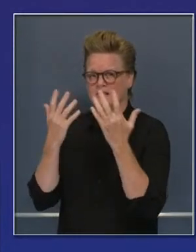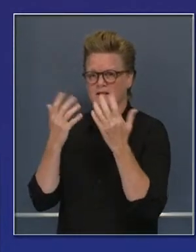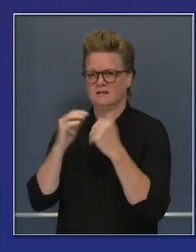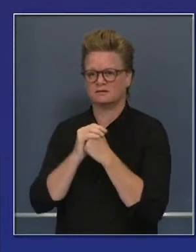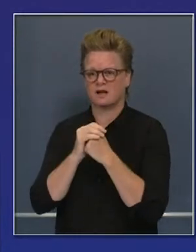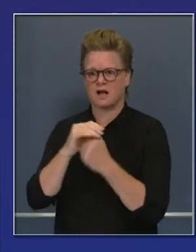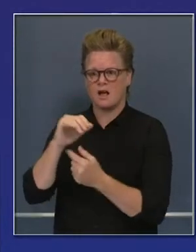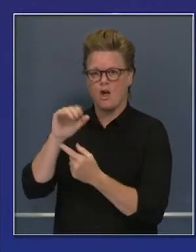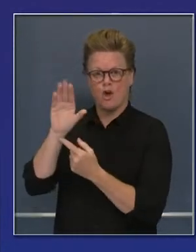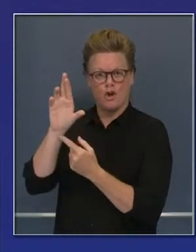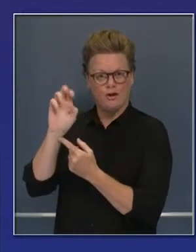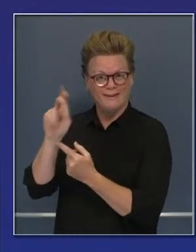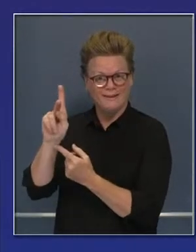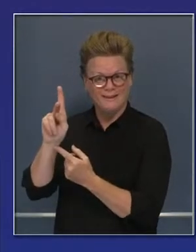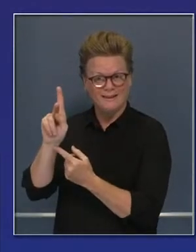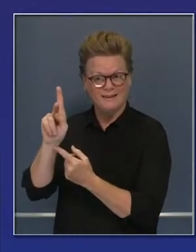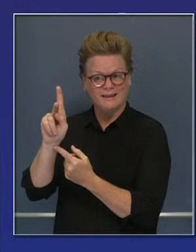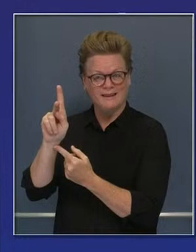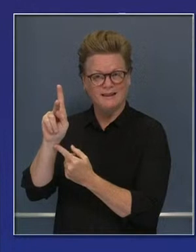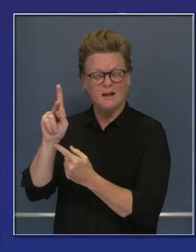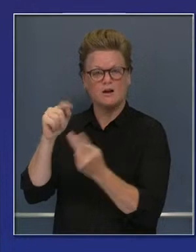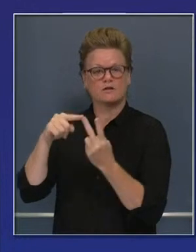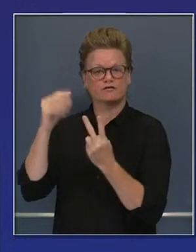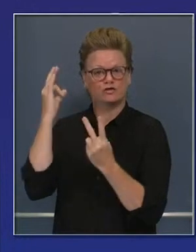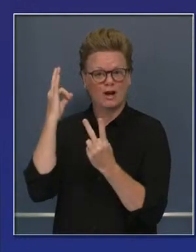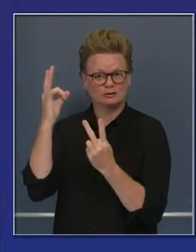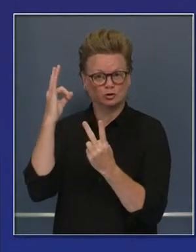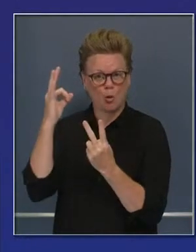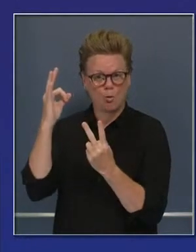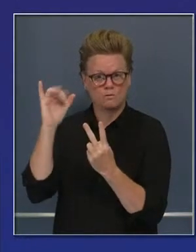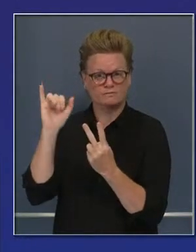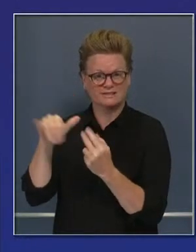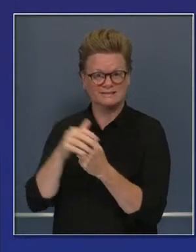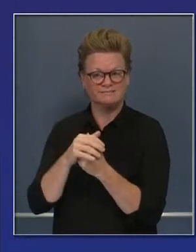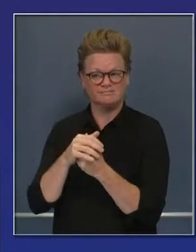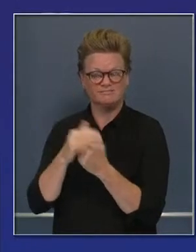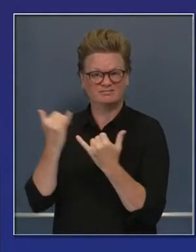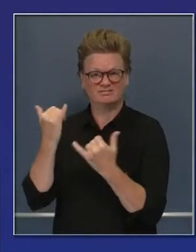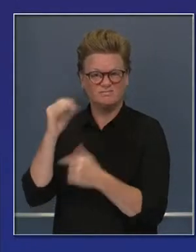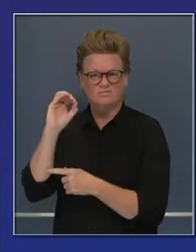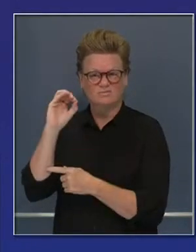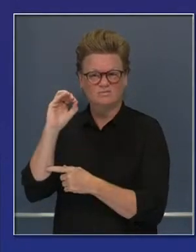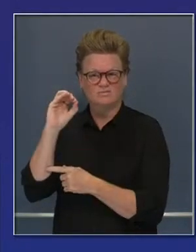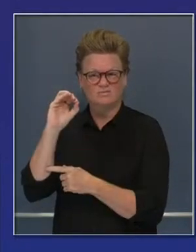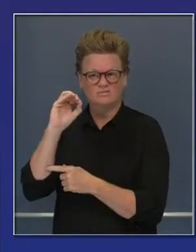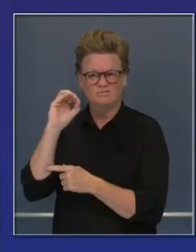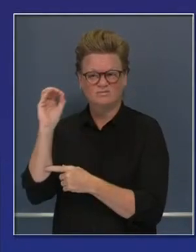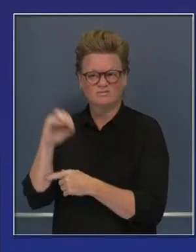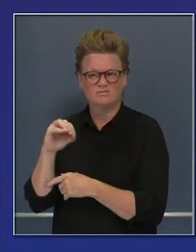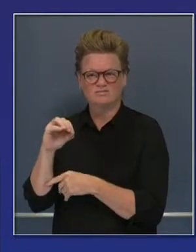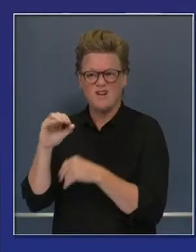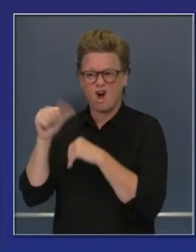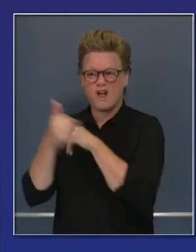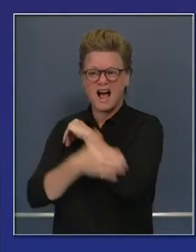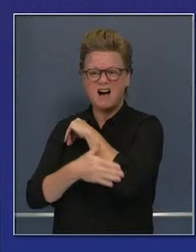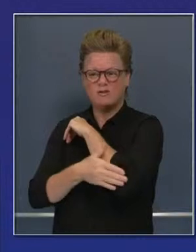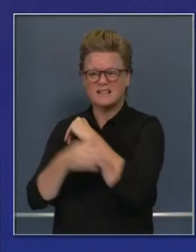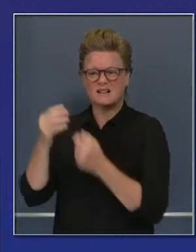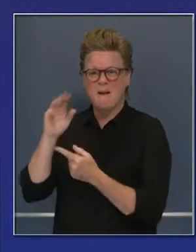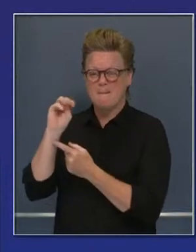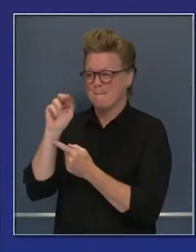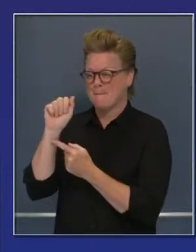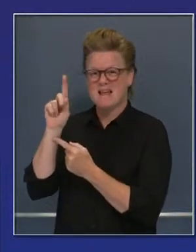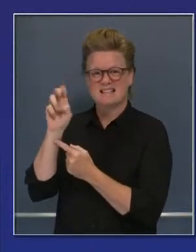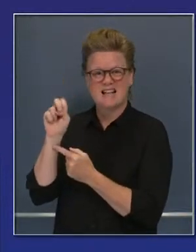in particular, began in Fresno County. It's now extended into Madera County. It's primarily a federal fire, but there